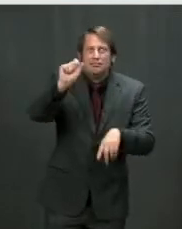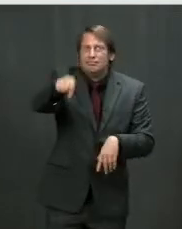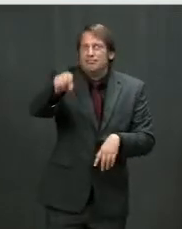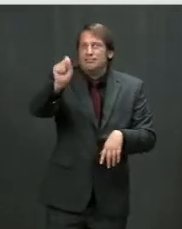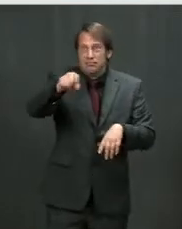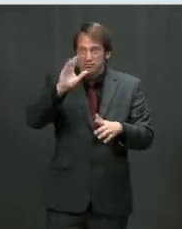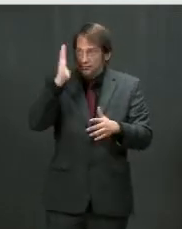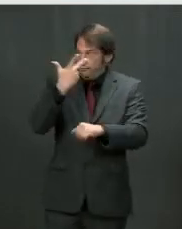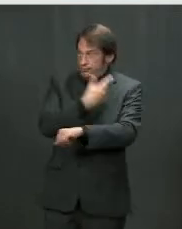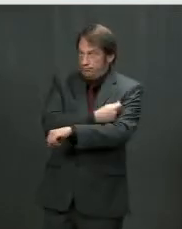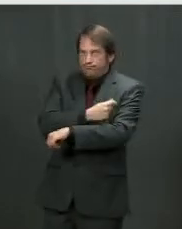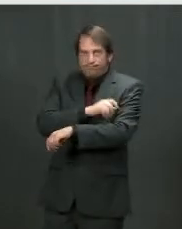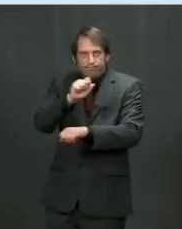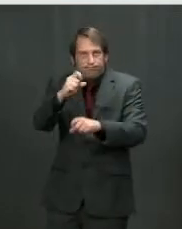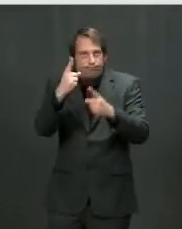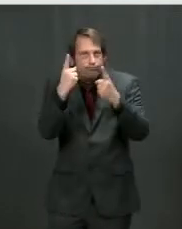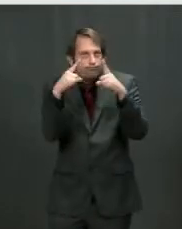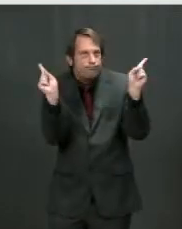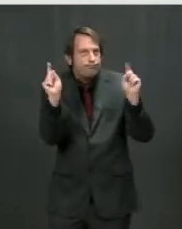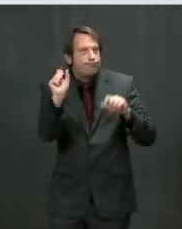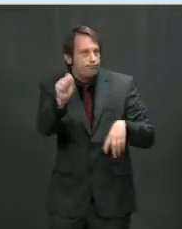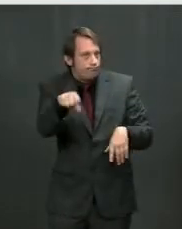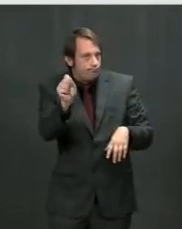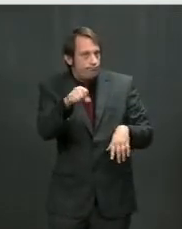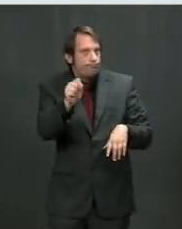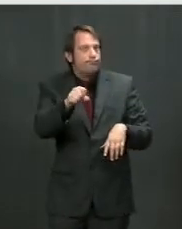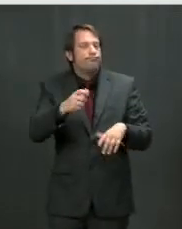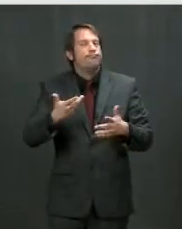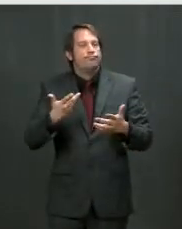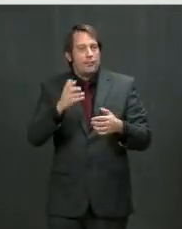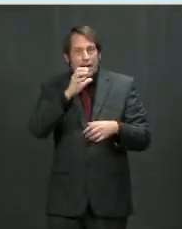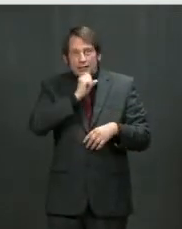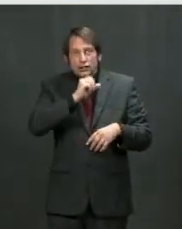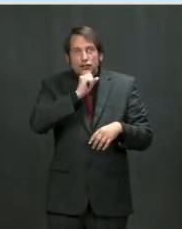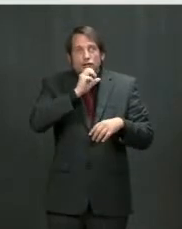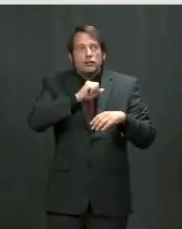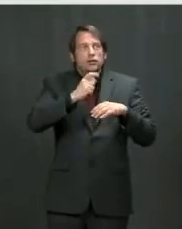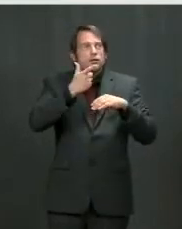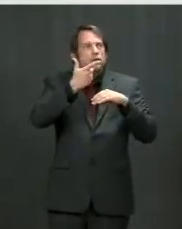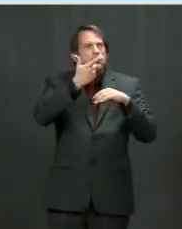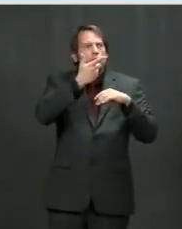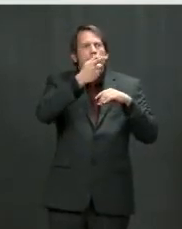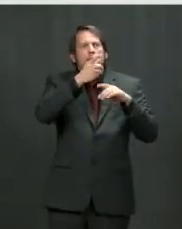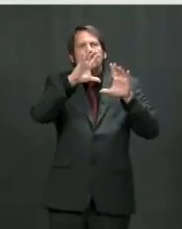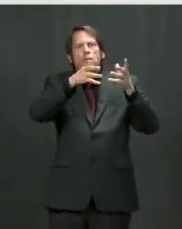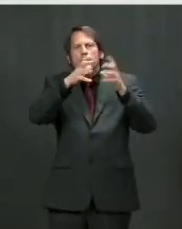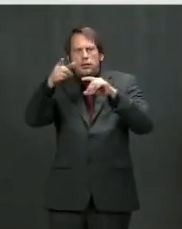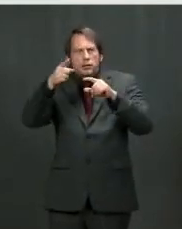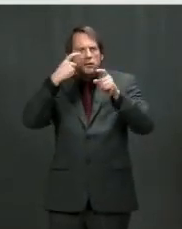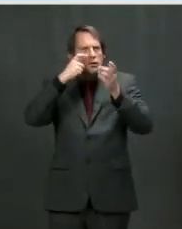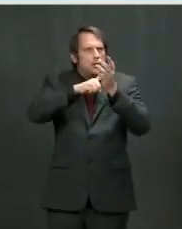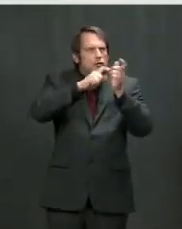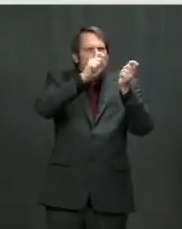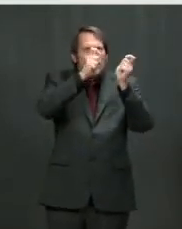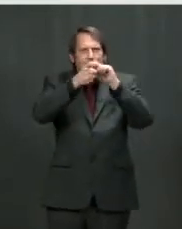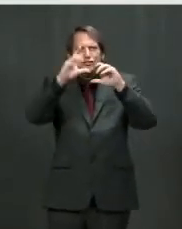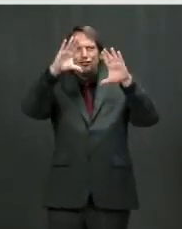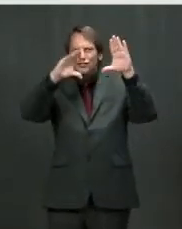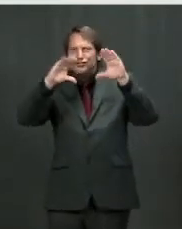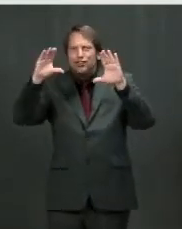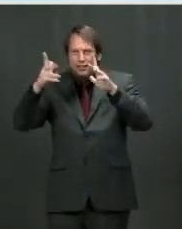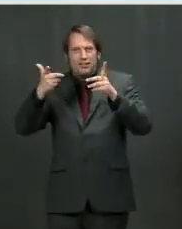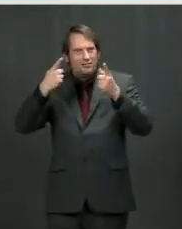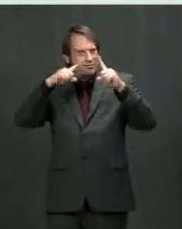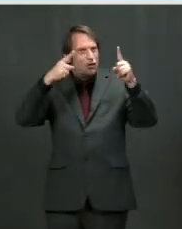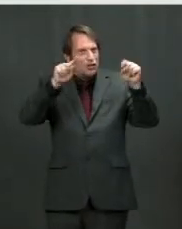seeing age demographics change. That hospitalizations are now not happening as